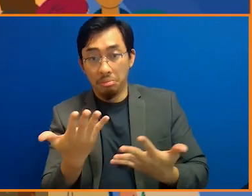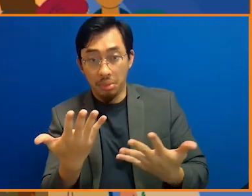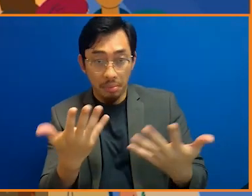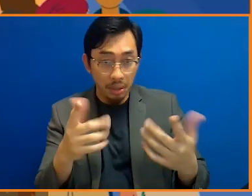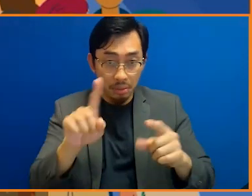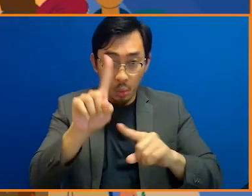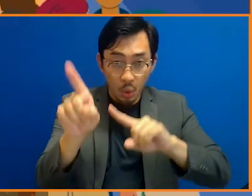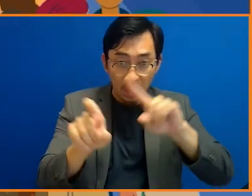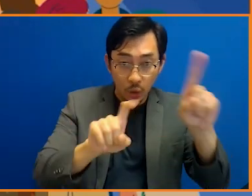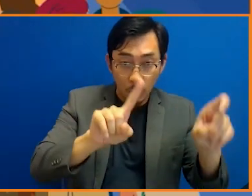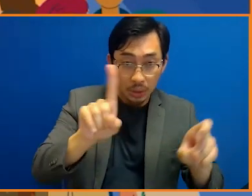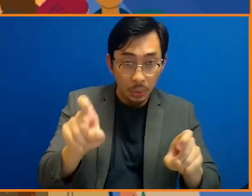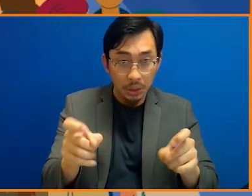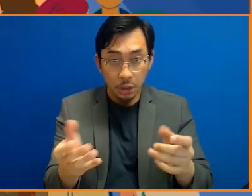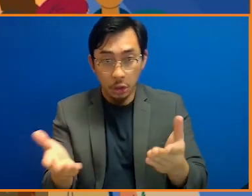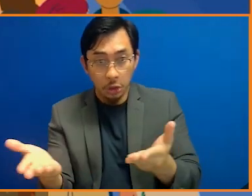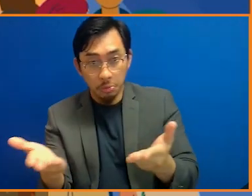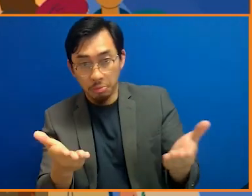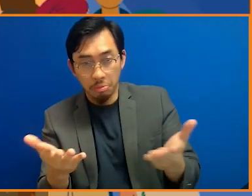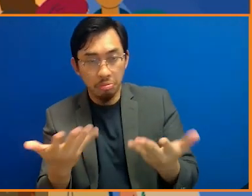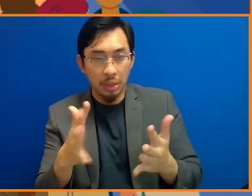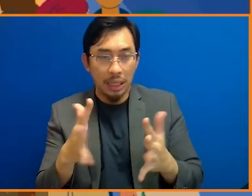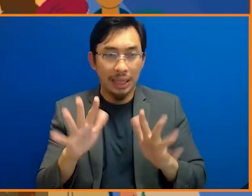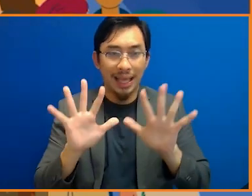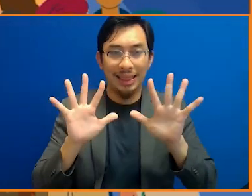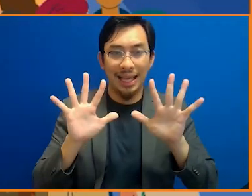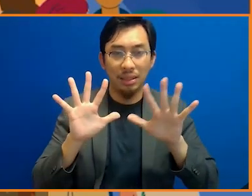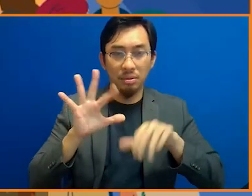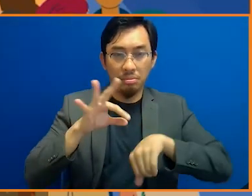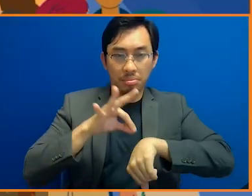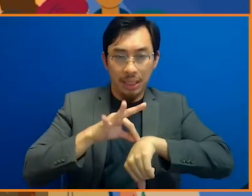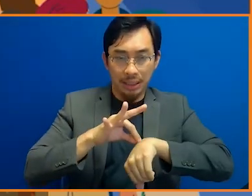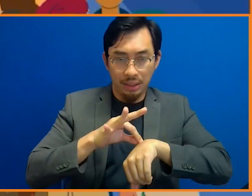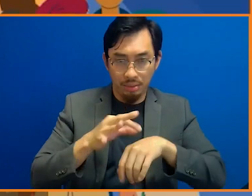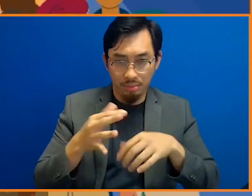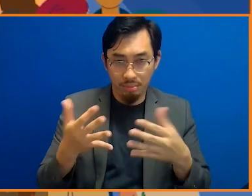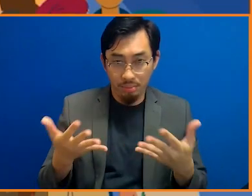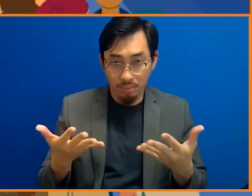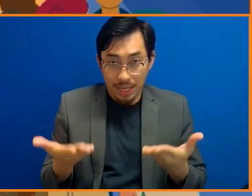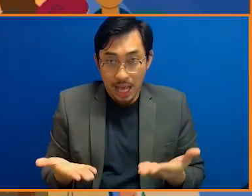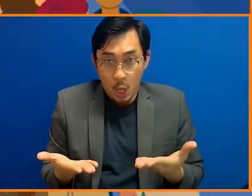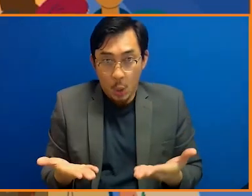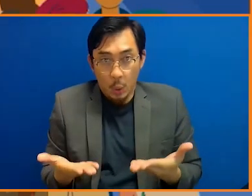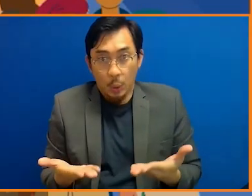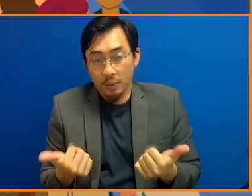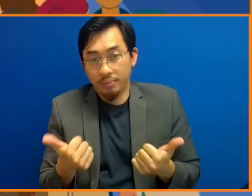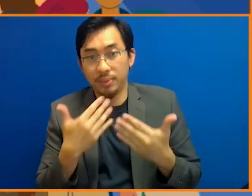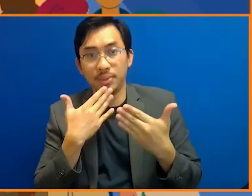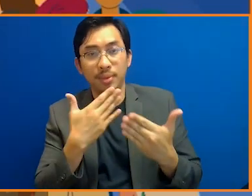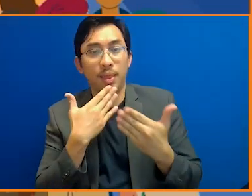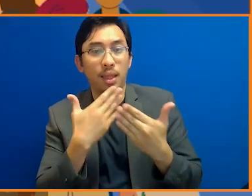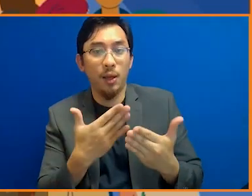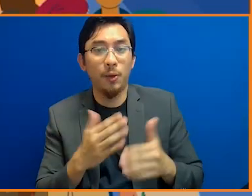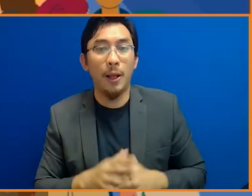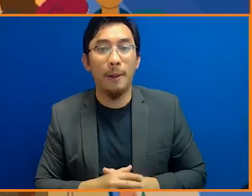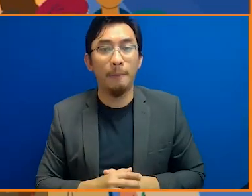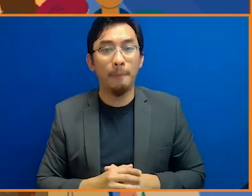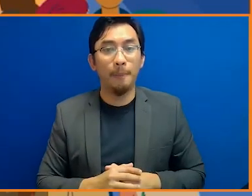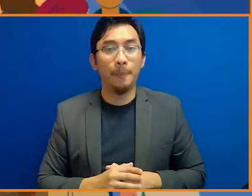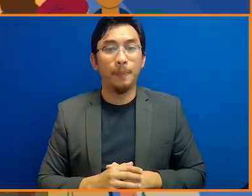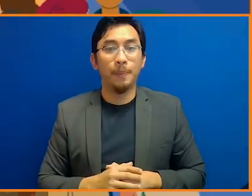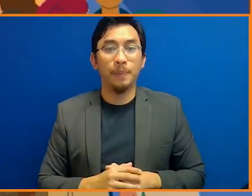I'm happy to take questions for about 10 minutes from now. Thank you.